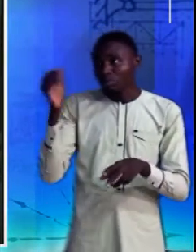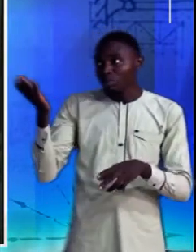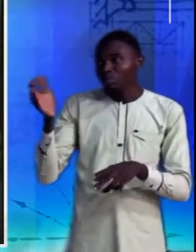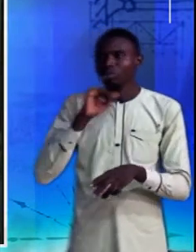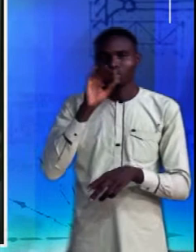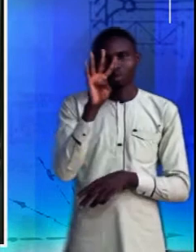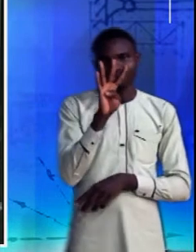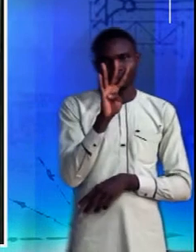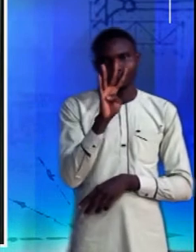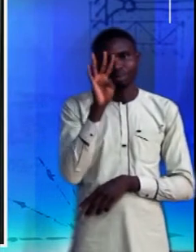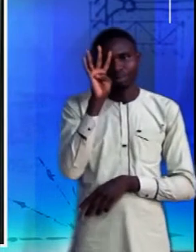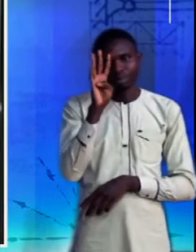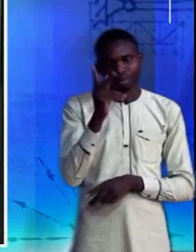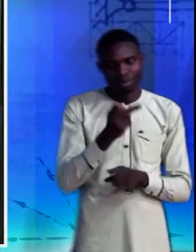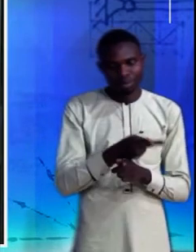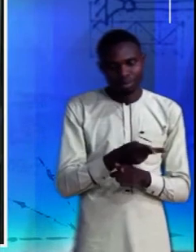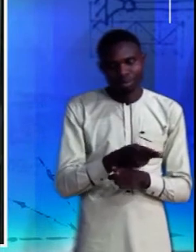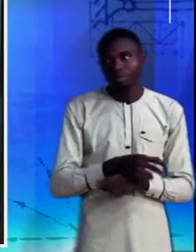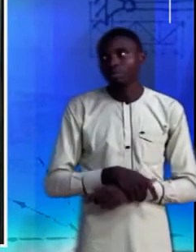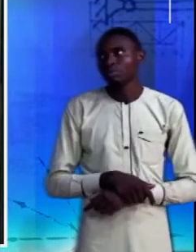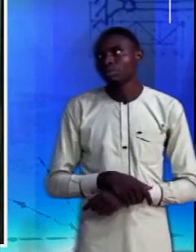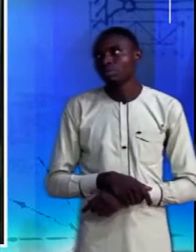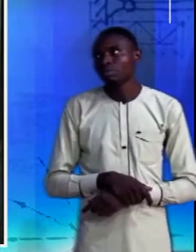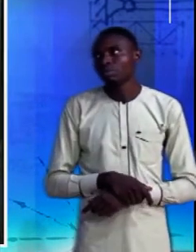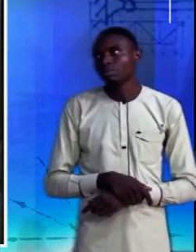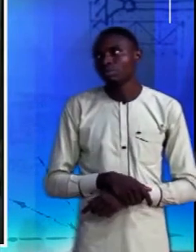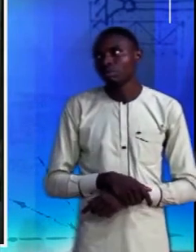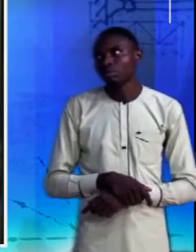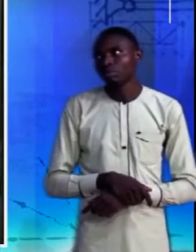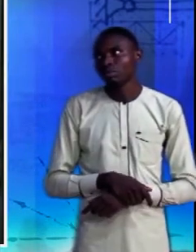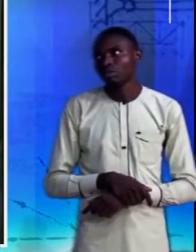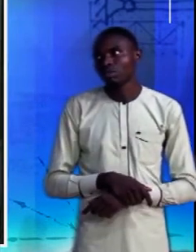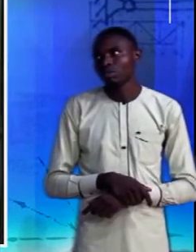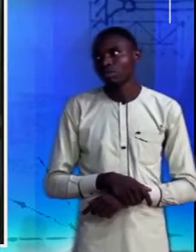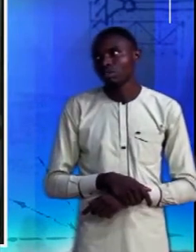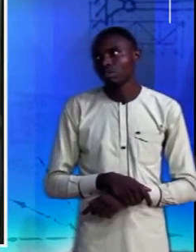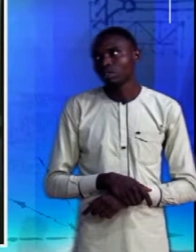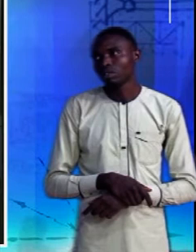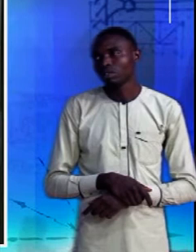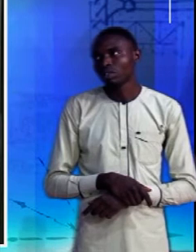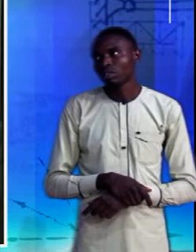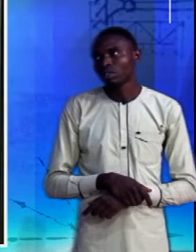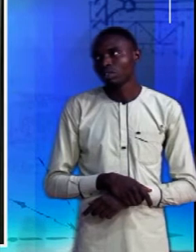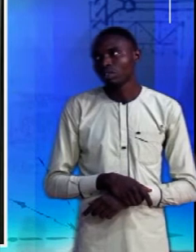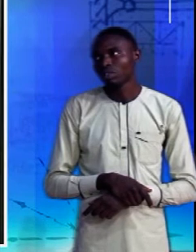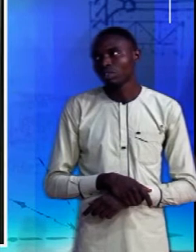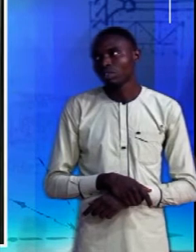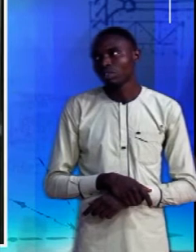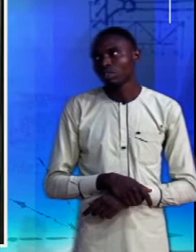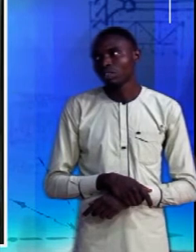We are going to put 12. 2 times 0 is 0, 2 times